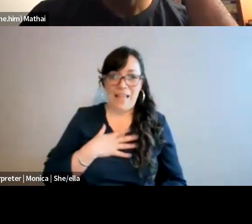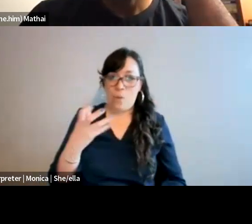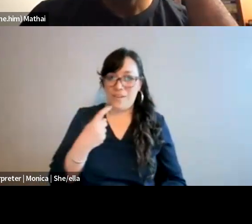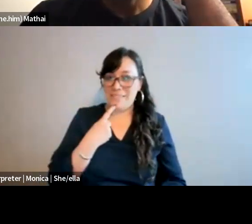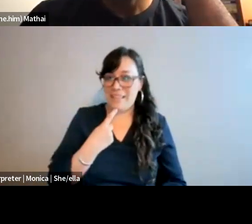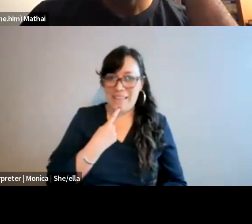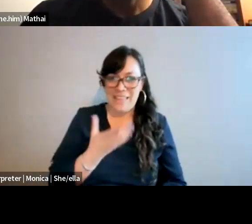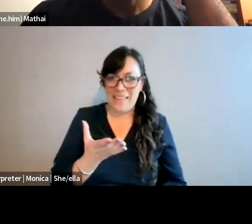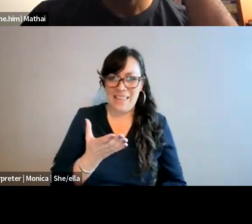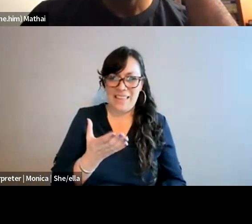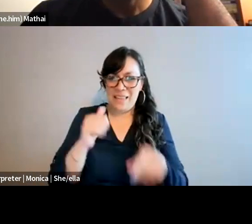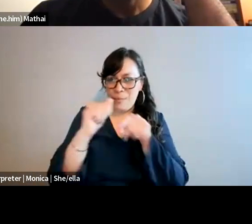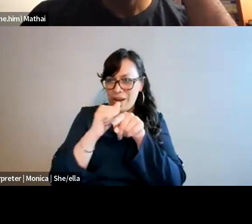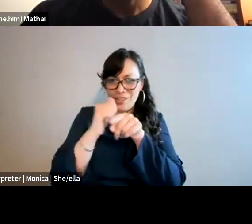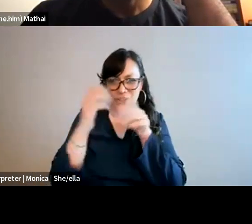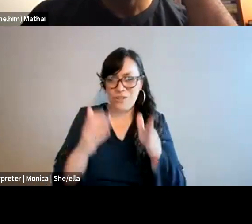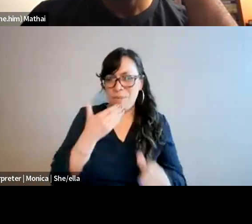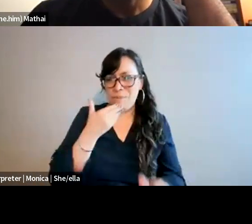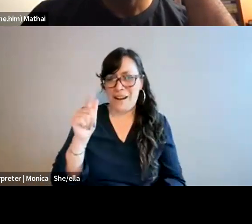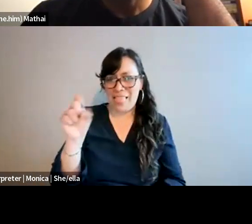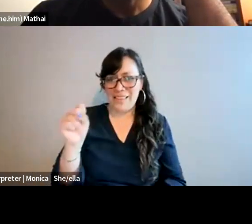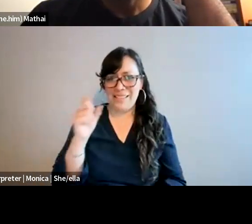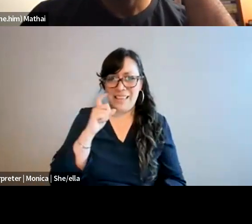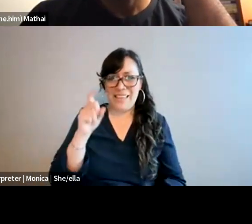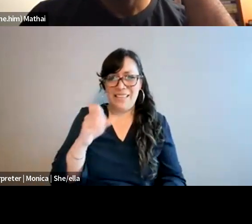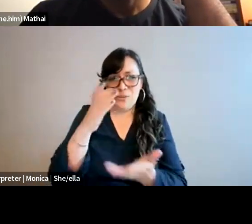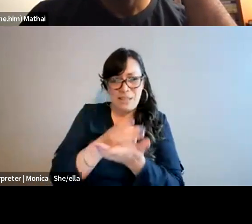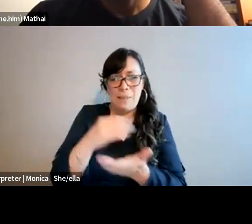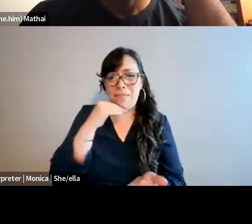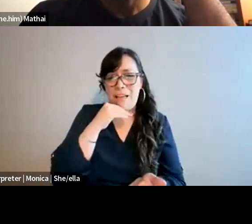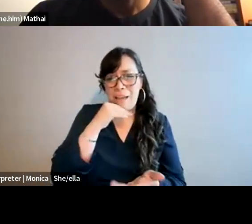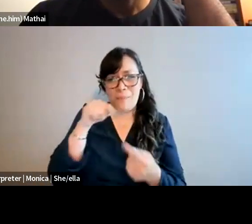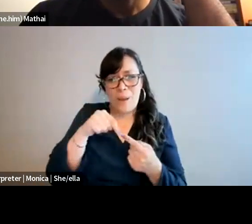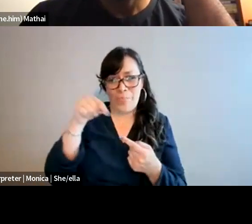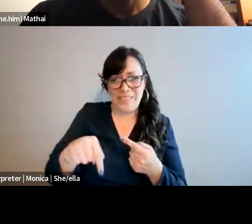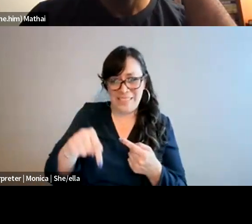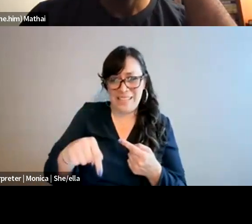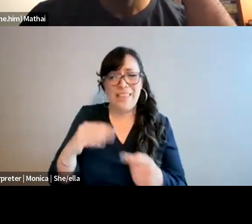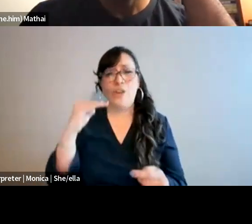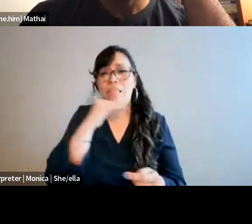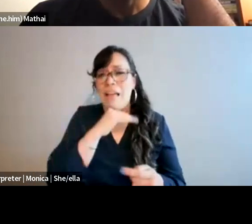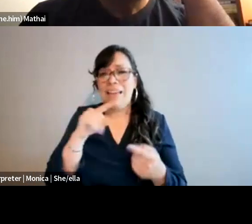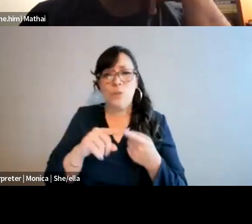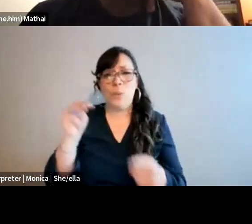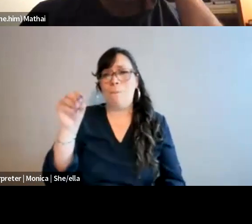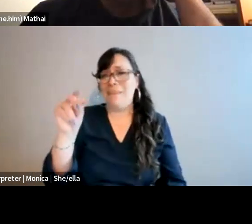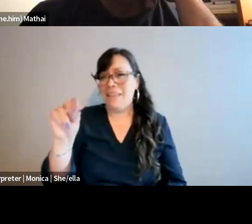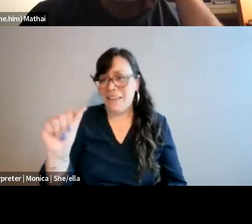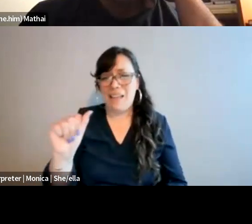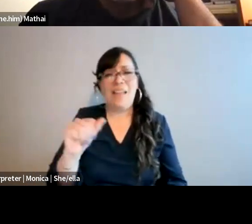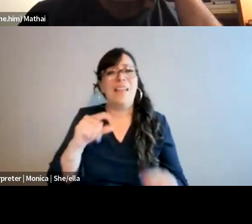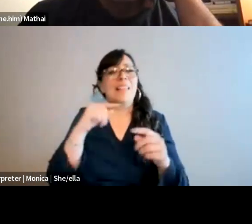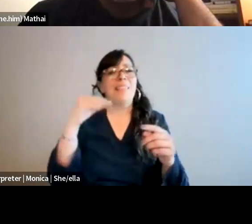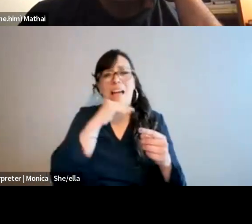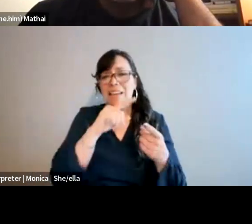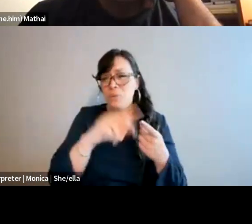like, practitioners, to be better allies, they need to stop lying about this. They're lying to the news media. They're lying to legislators